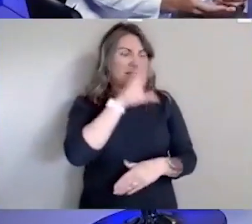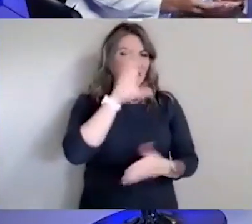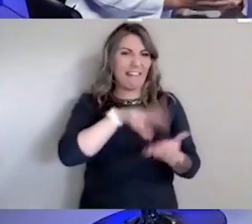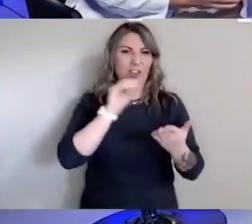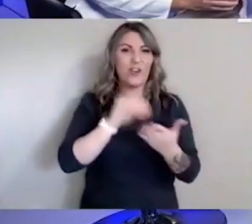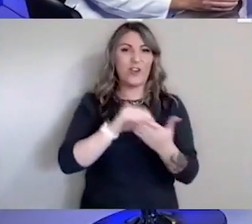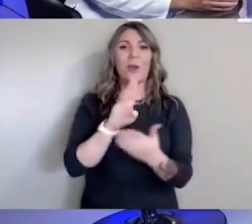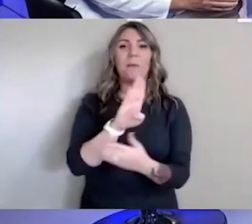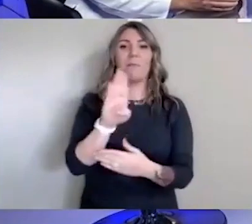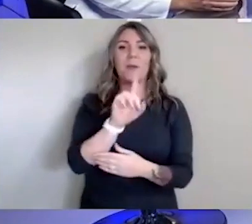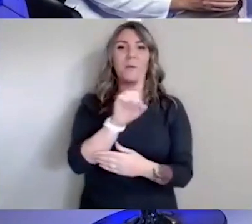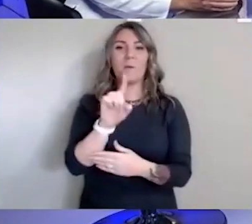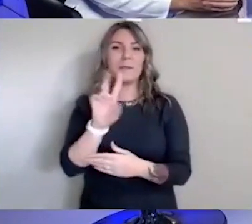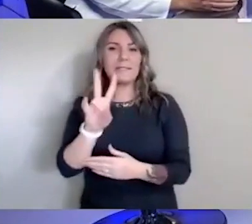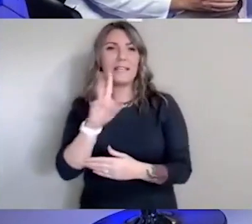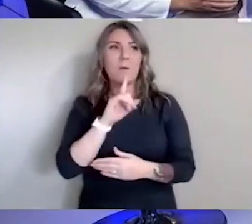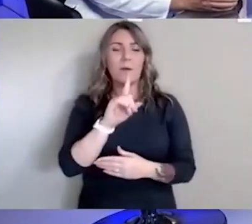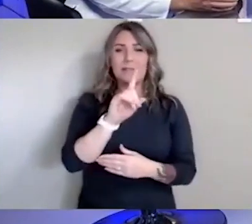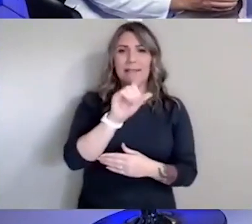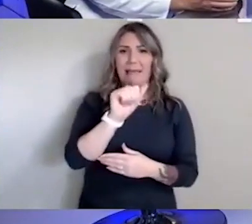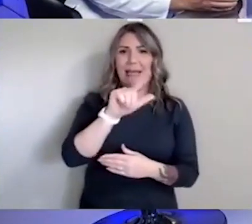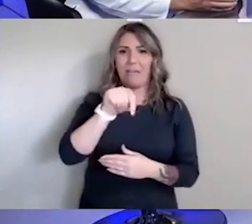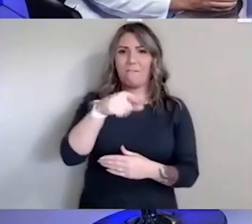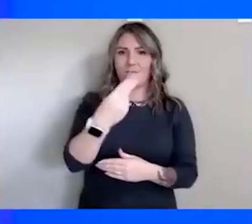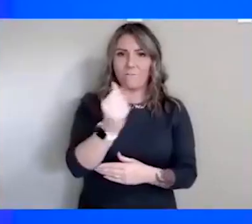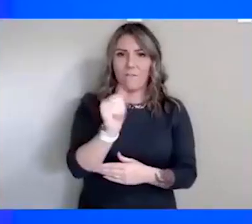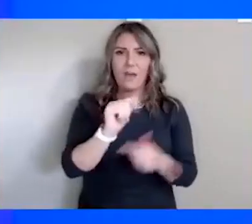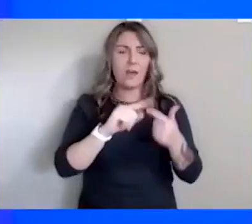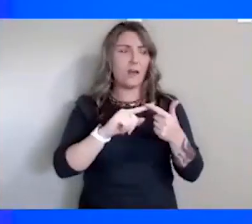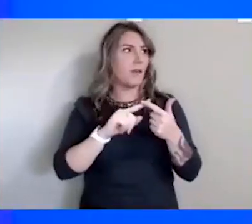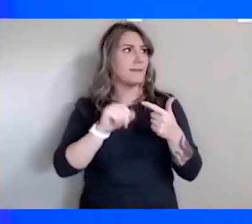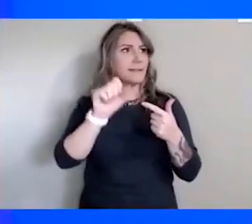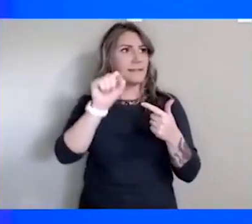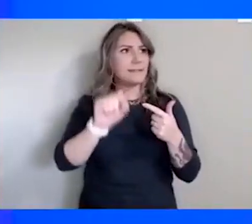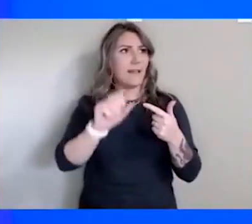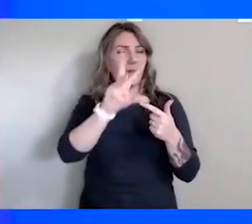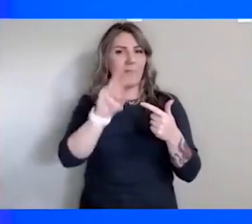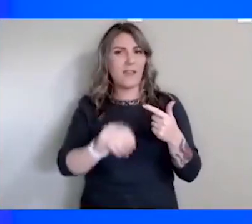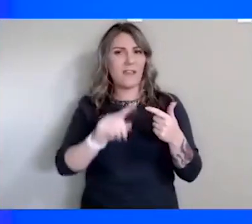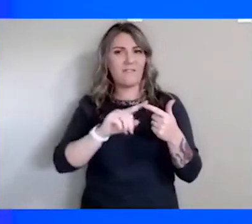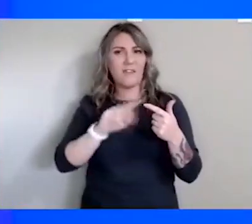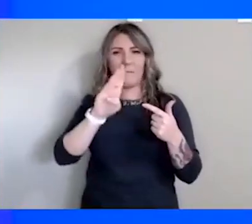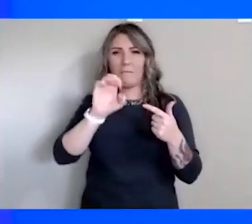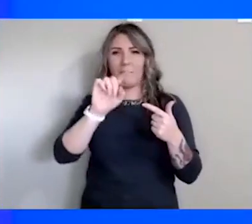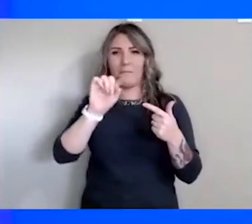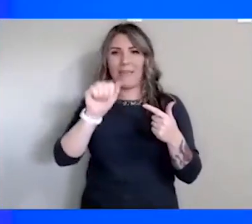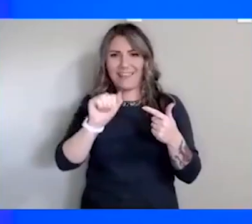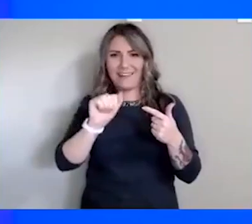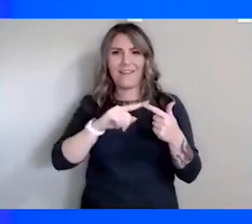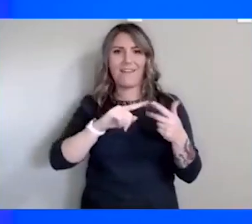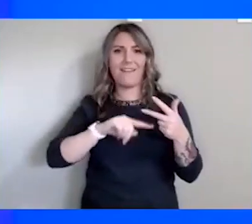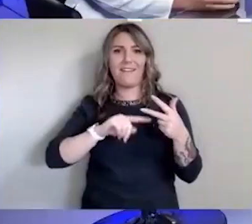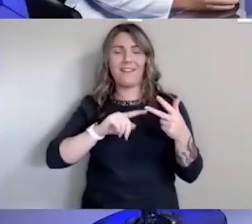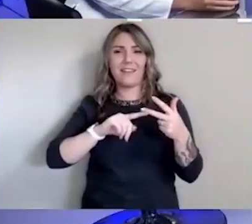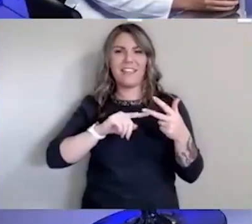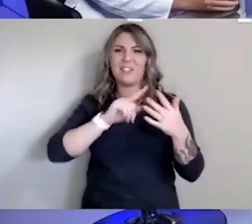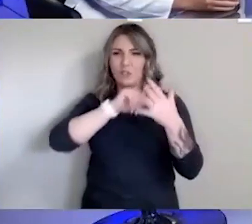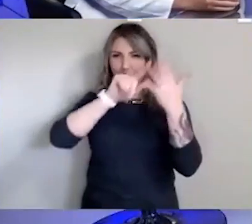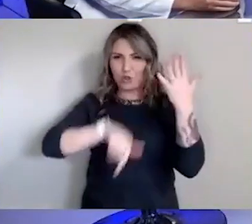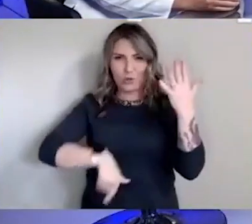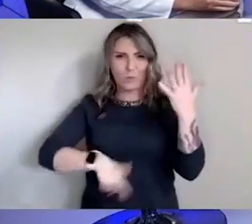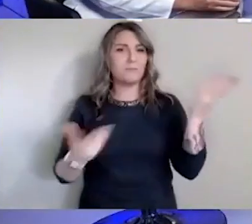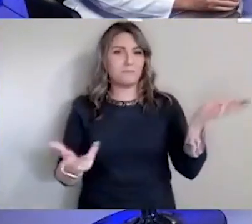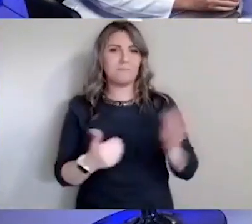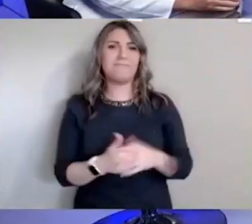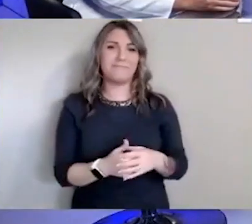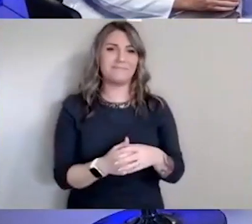was alpha. South African might have been beta, and so on down the line. But yeah, you need a chart.